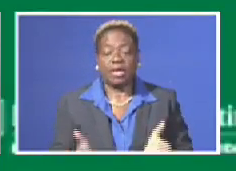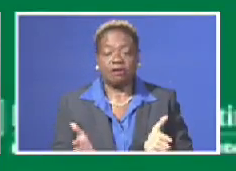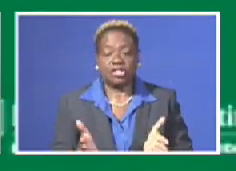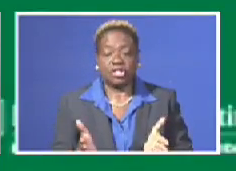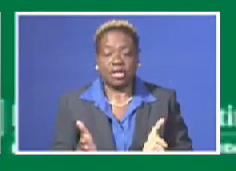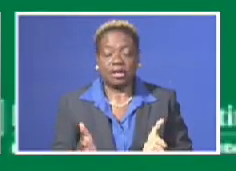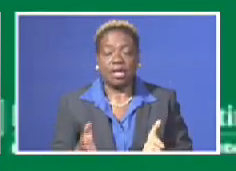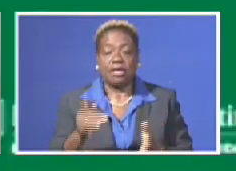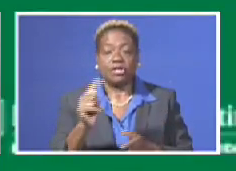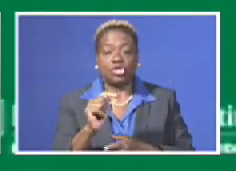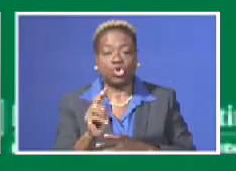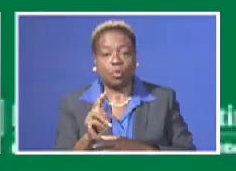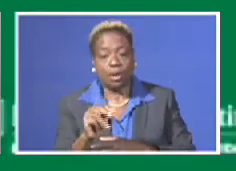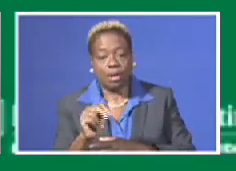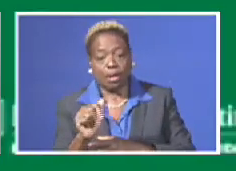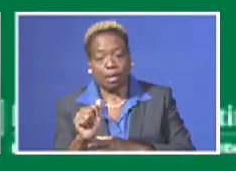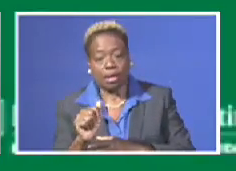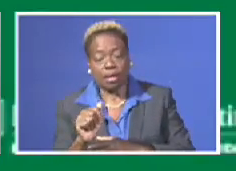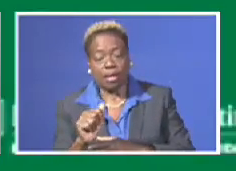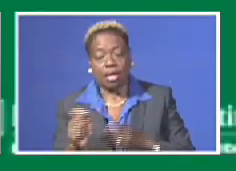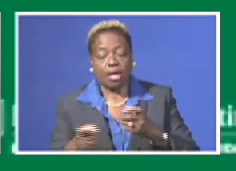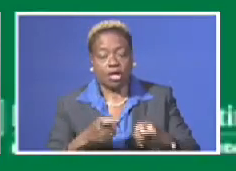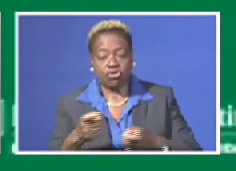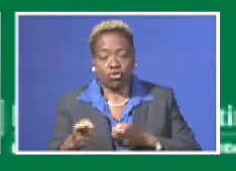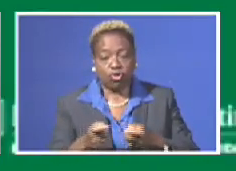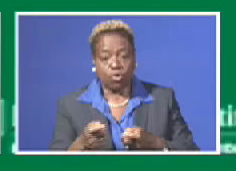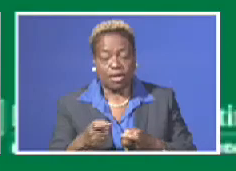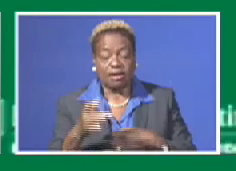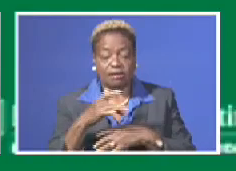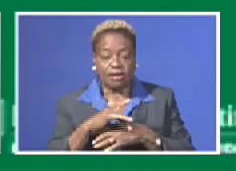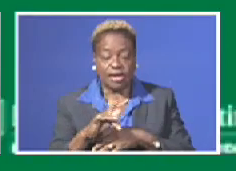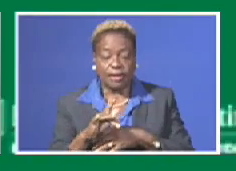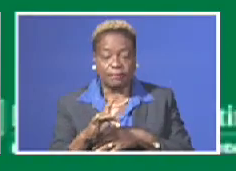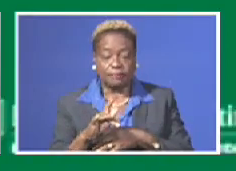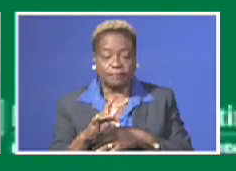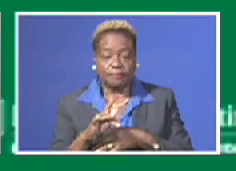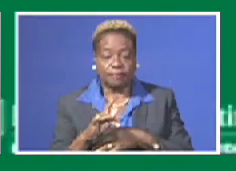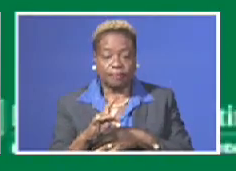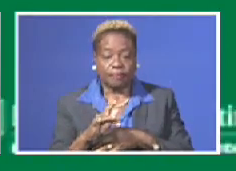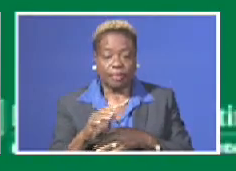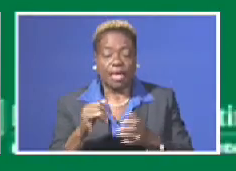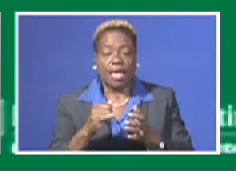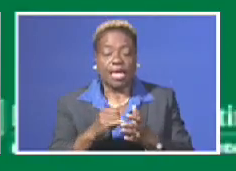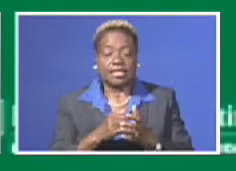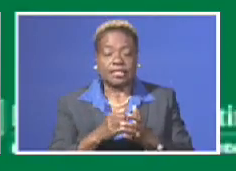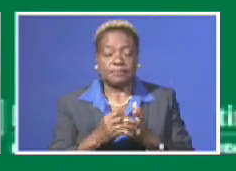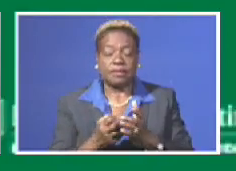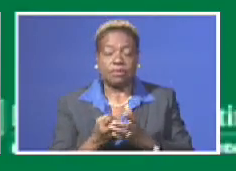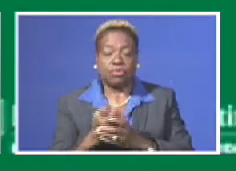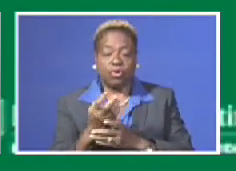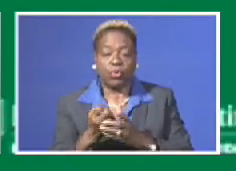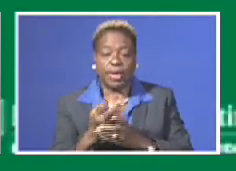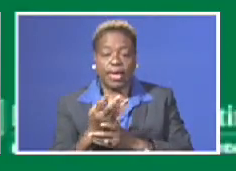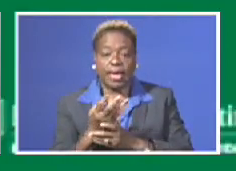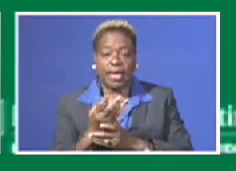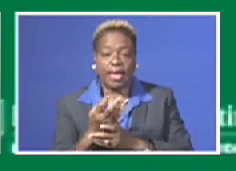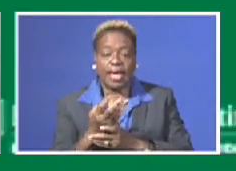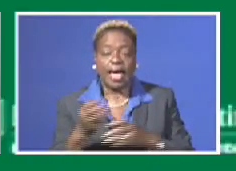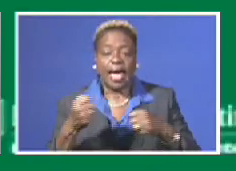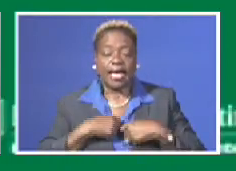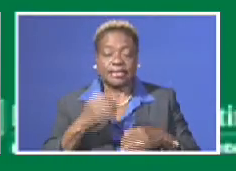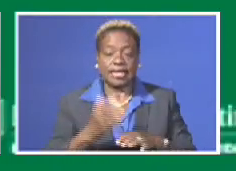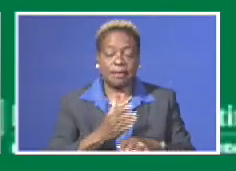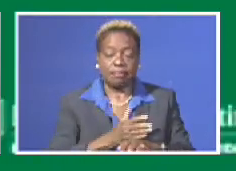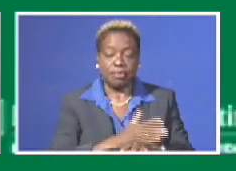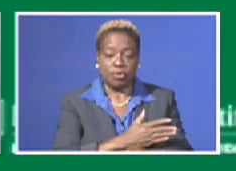tumor control and the ability to keep these tumors from growing has been significantly improved compared